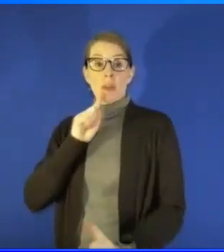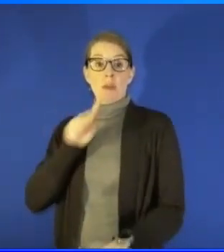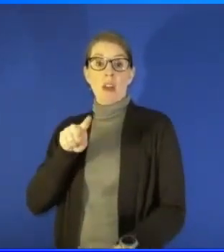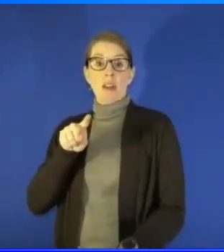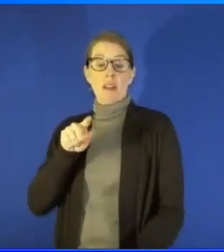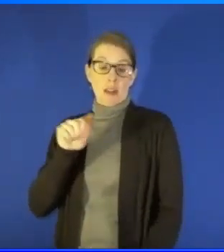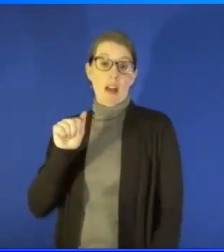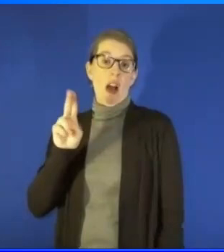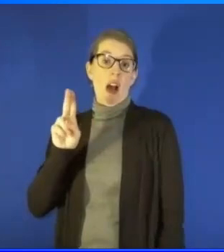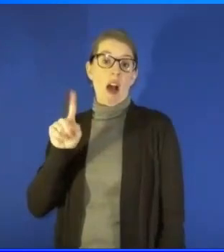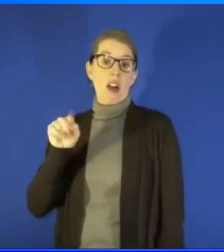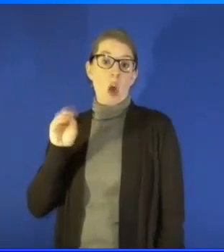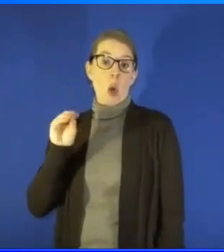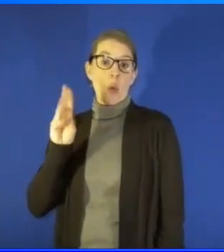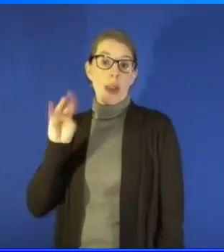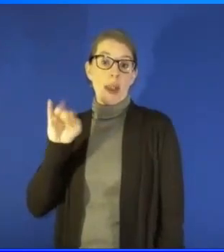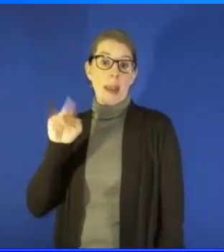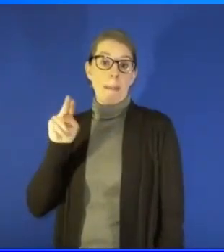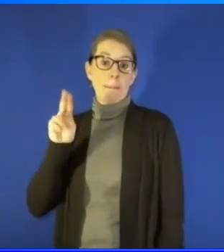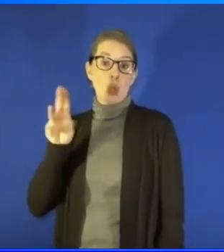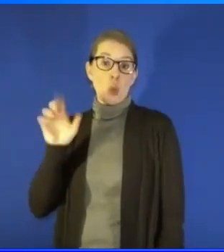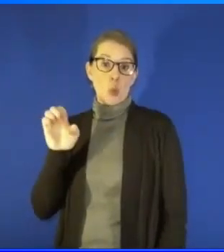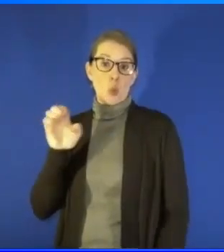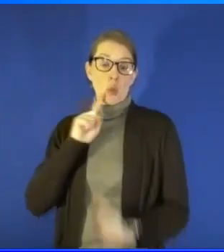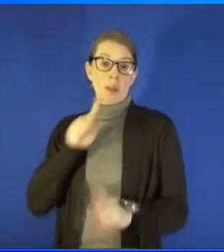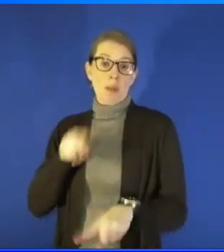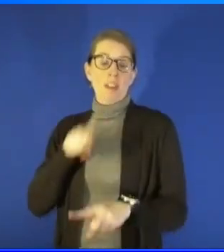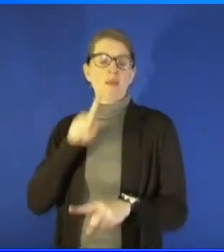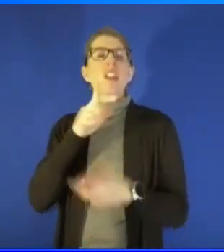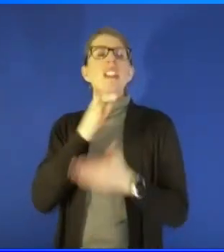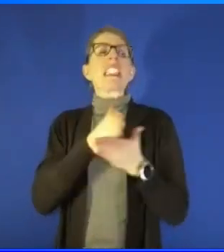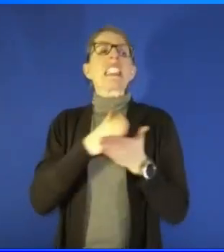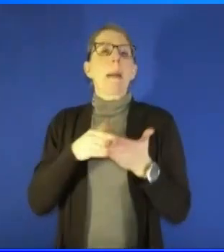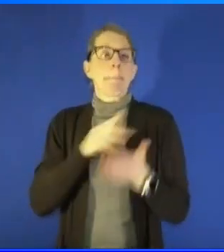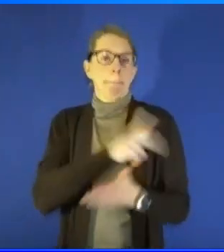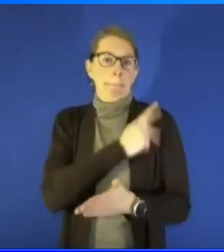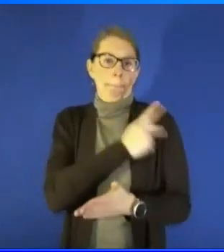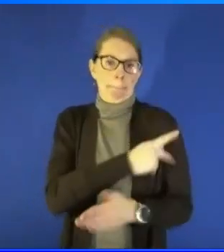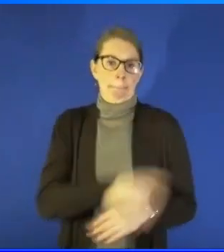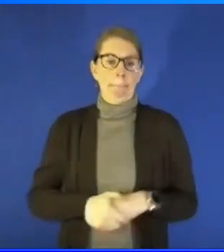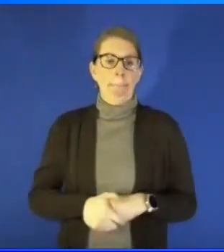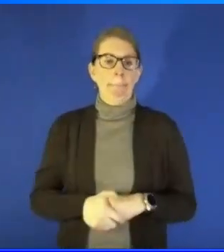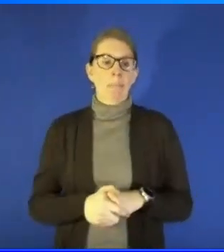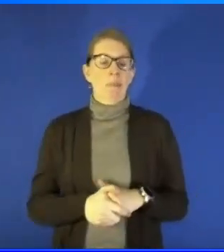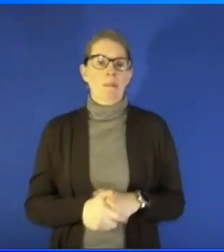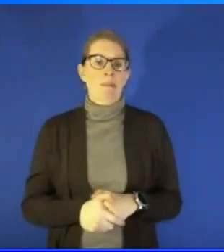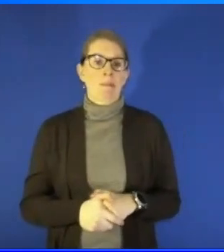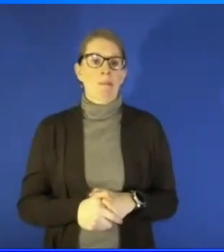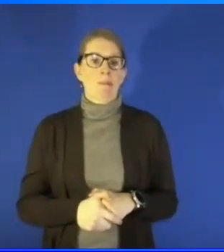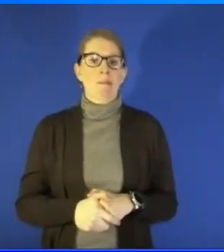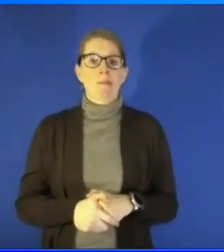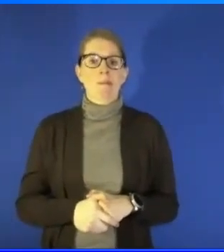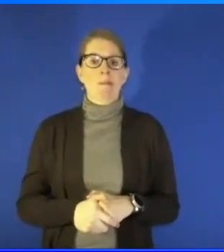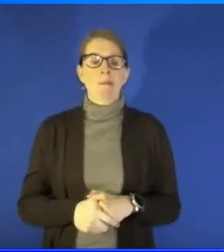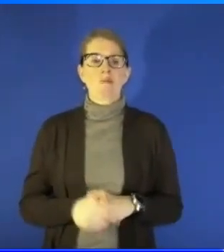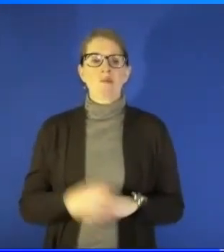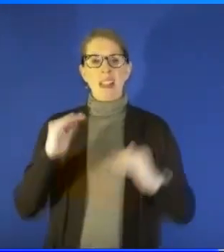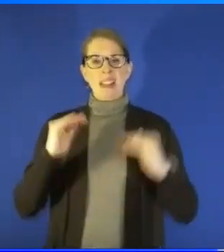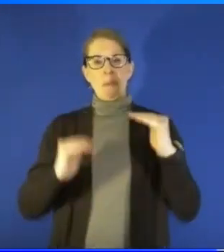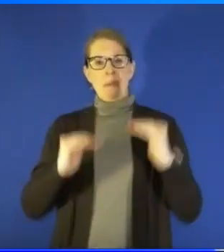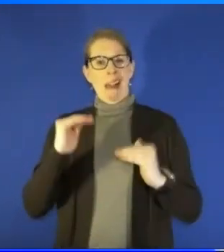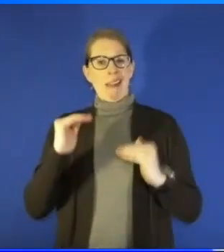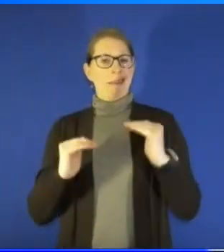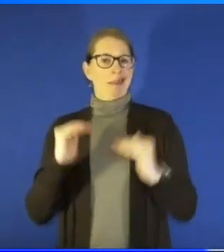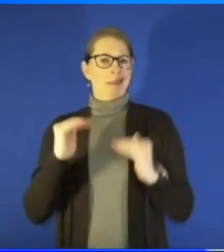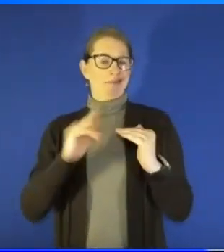in certain patients. It is something that is a little bit of a balancing act, though, because you don't